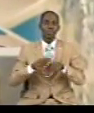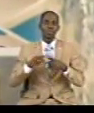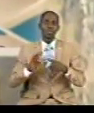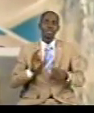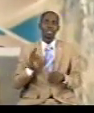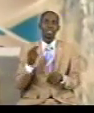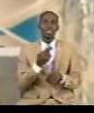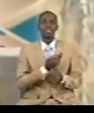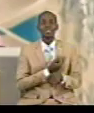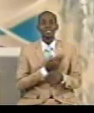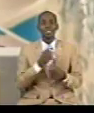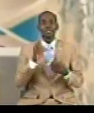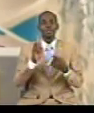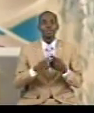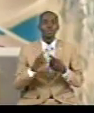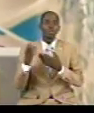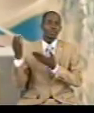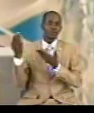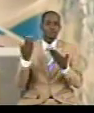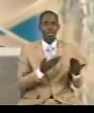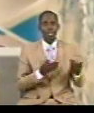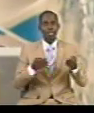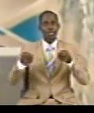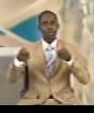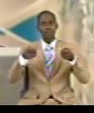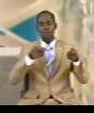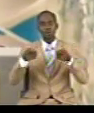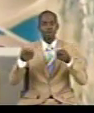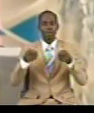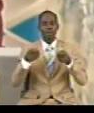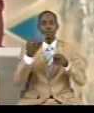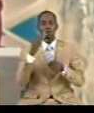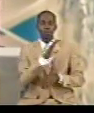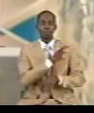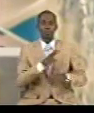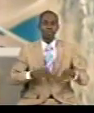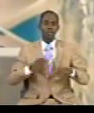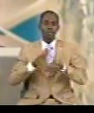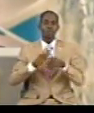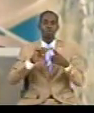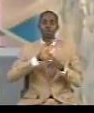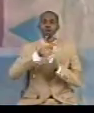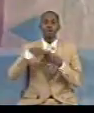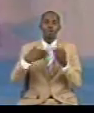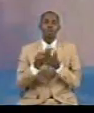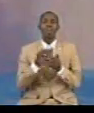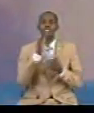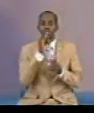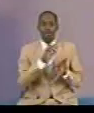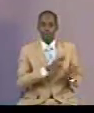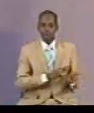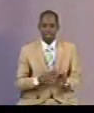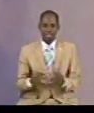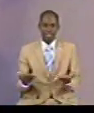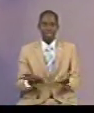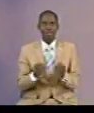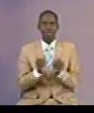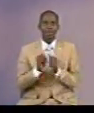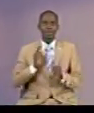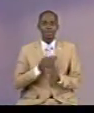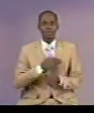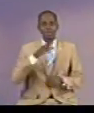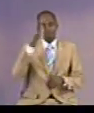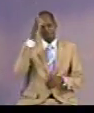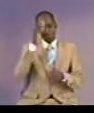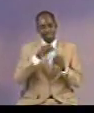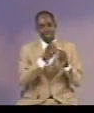to bring dominion from Christ unto all, is already here with us. Father, the Lord, you